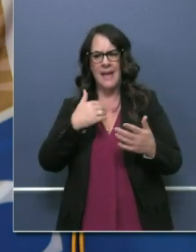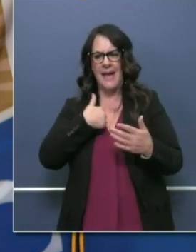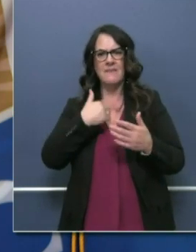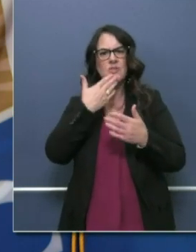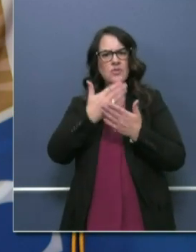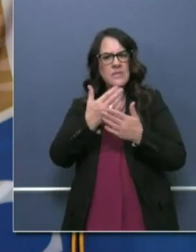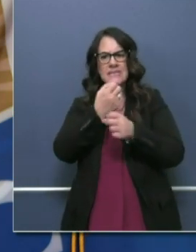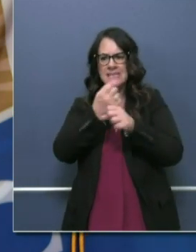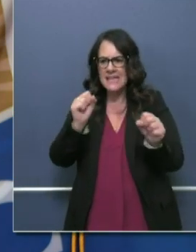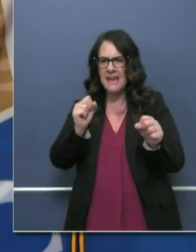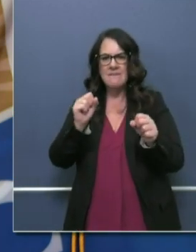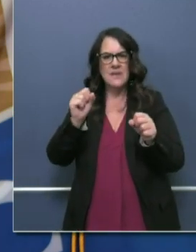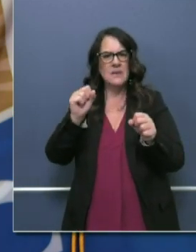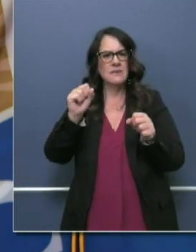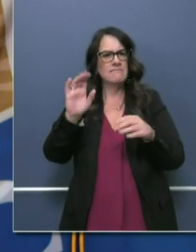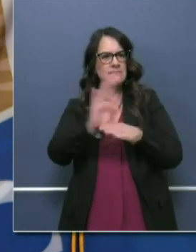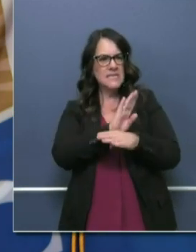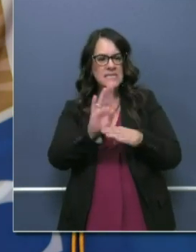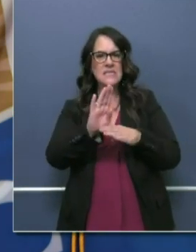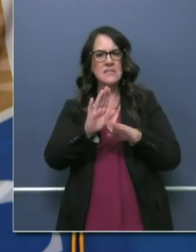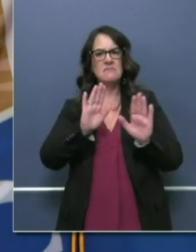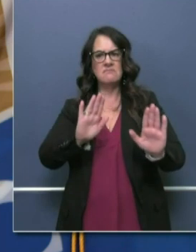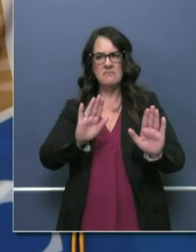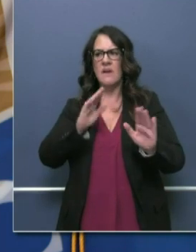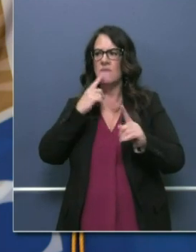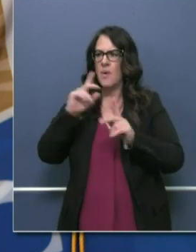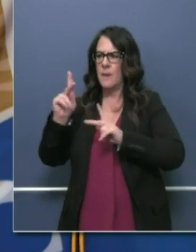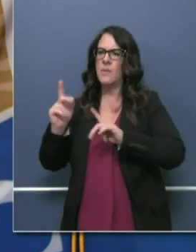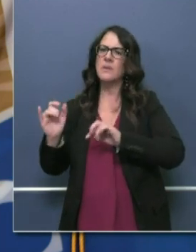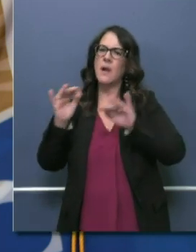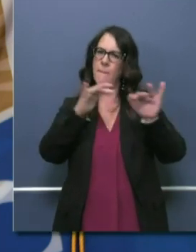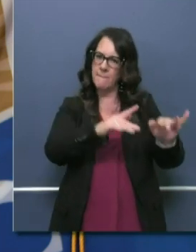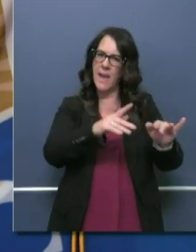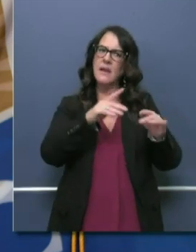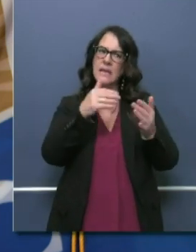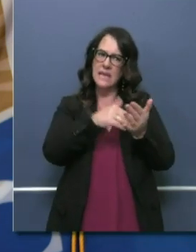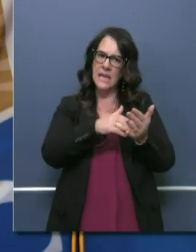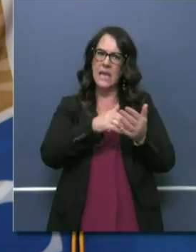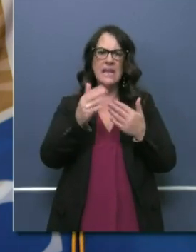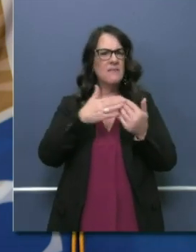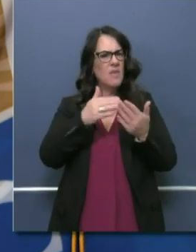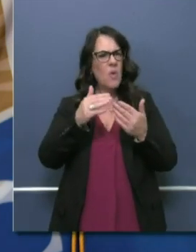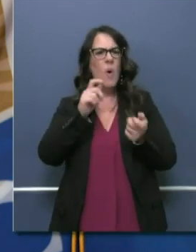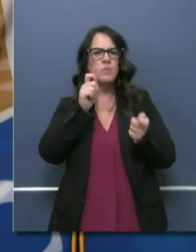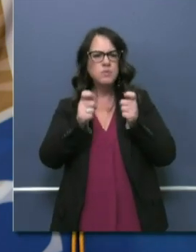safe retail experience despite these significant modifications. The same would